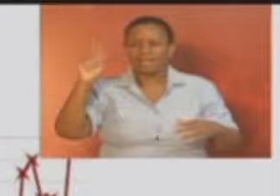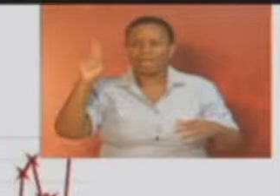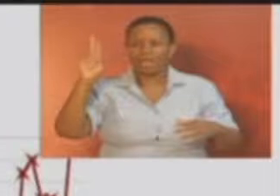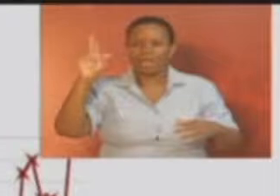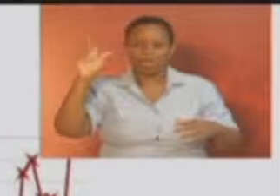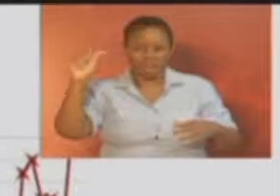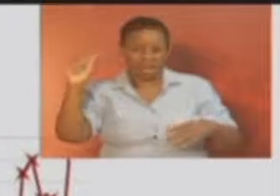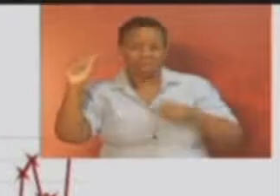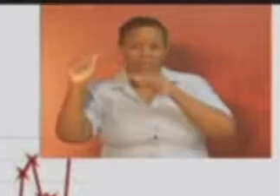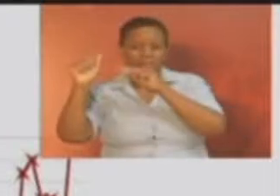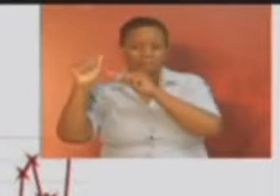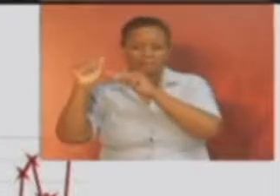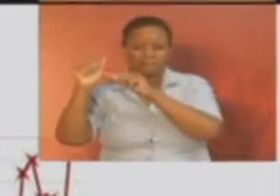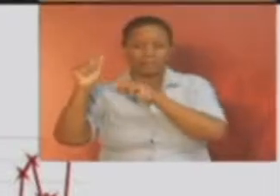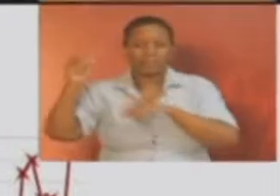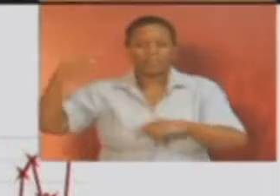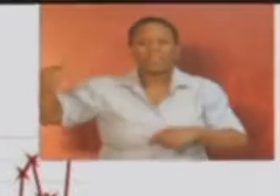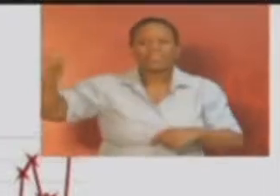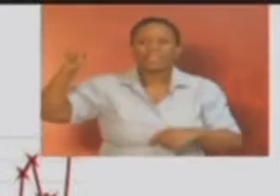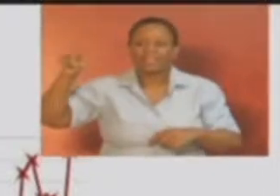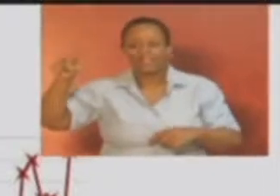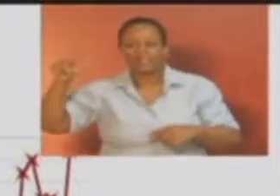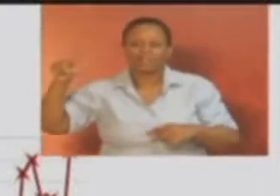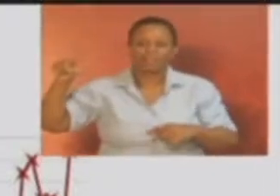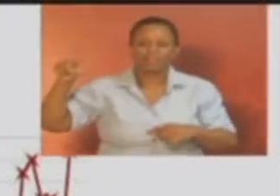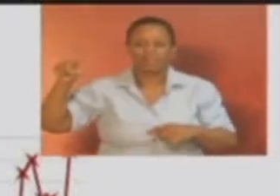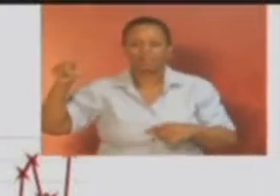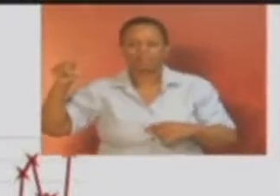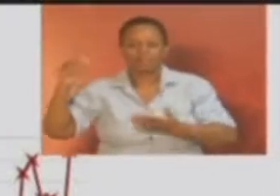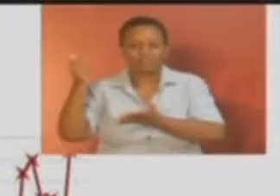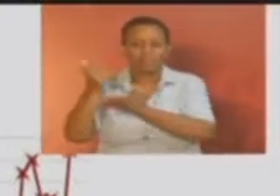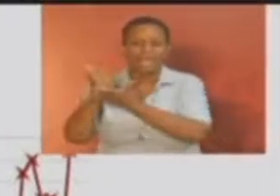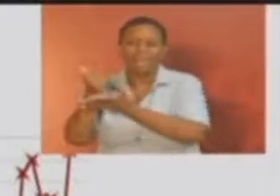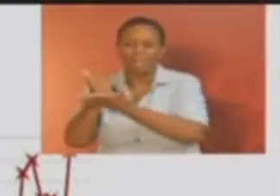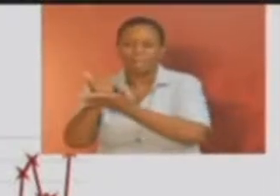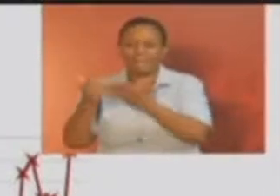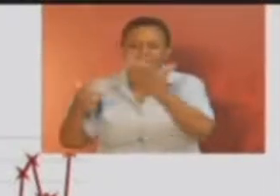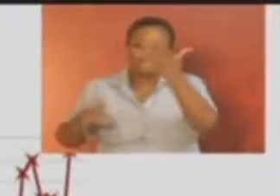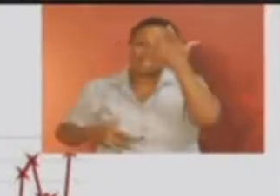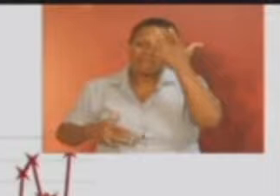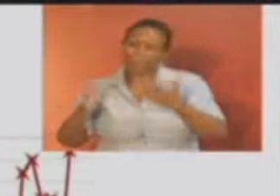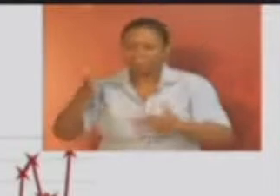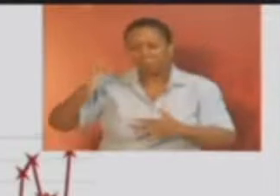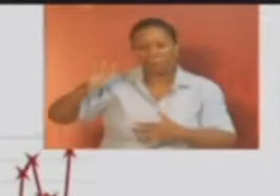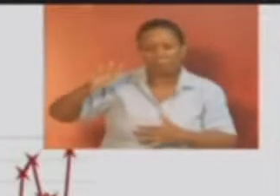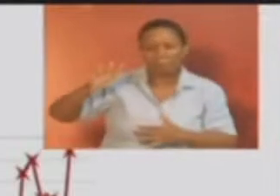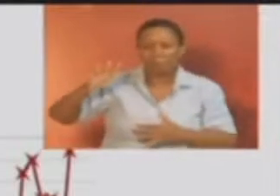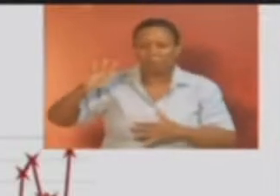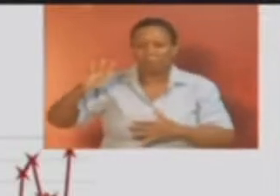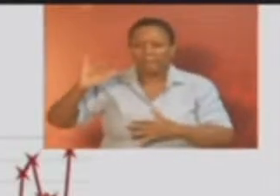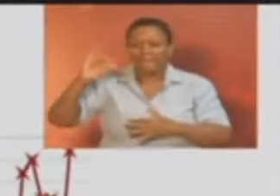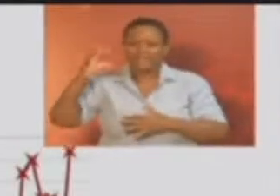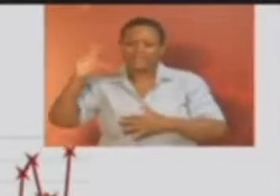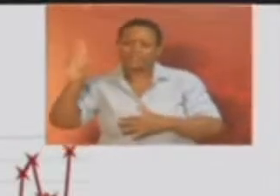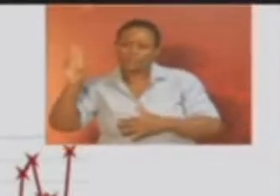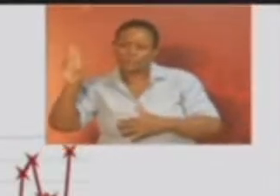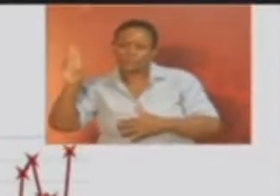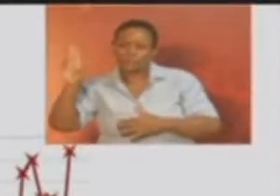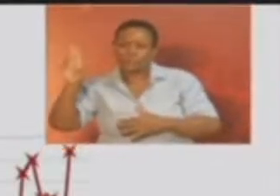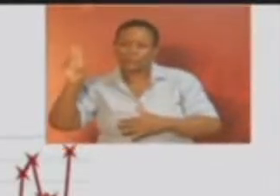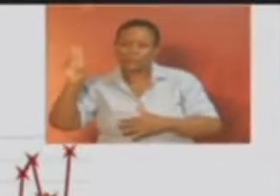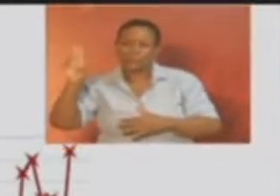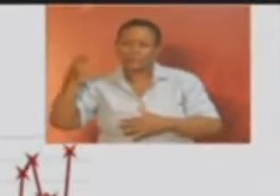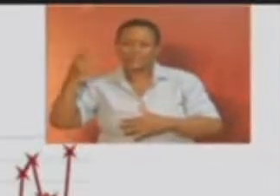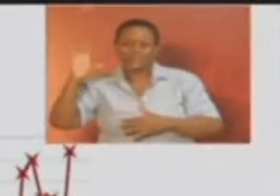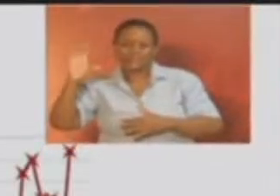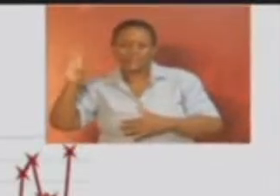level of patients, that is, those who are moderately ill and may not need ICU and HDU care, is 98%